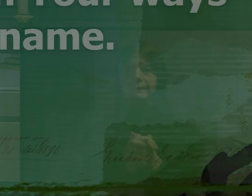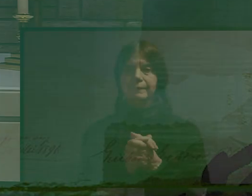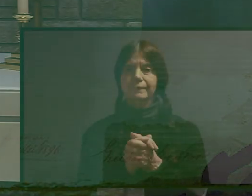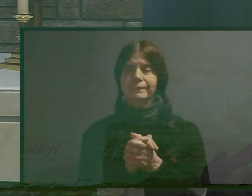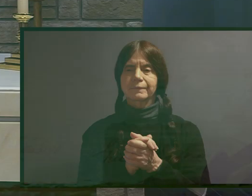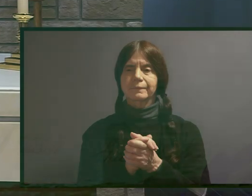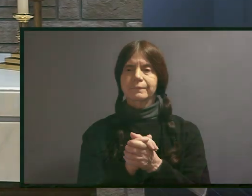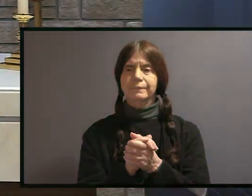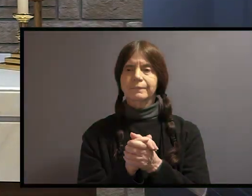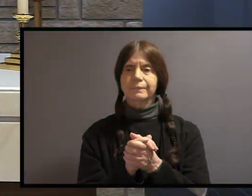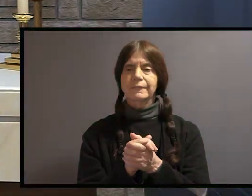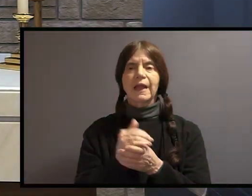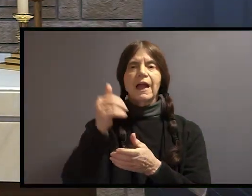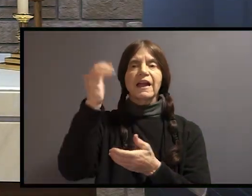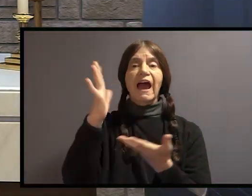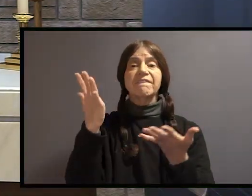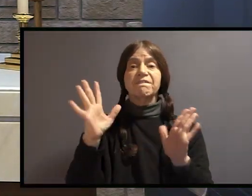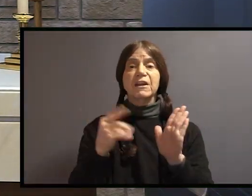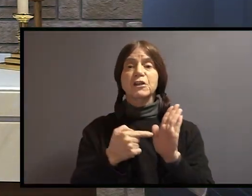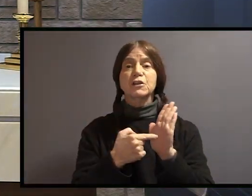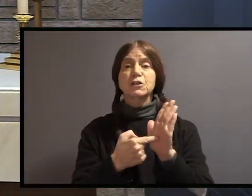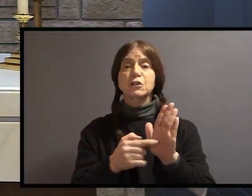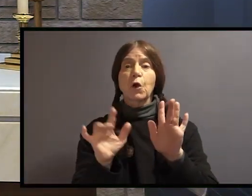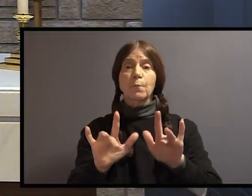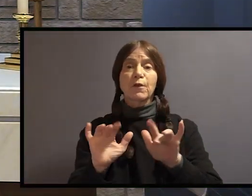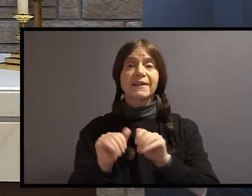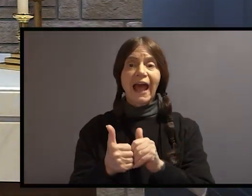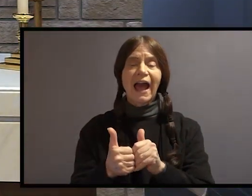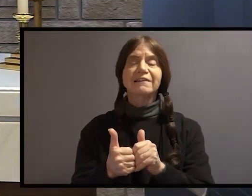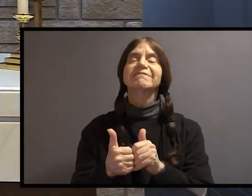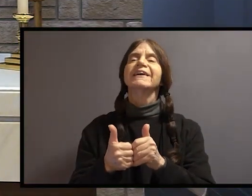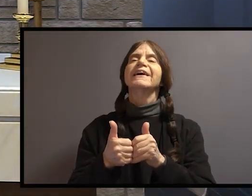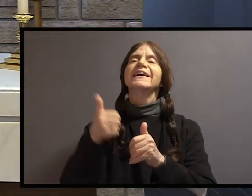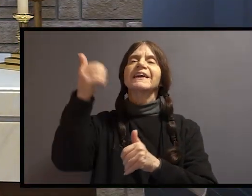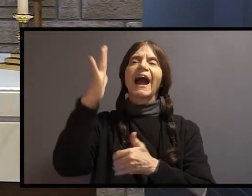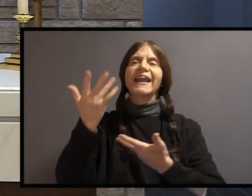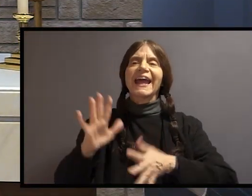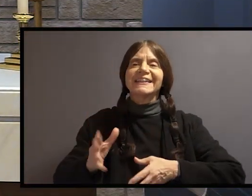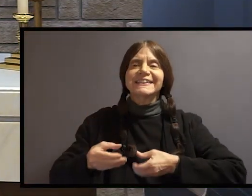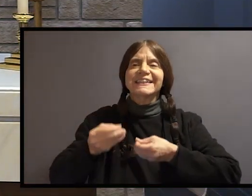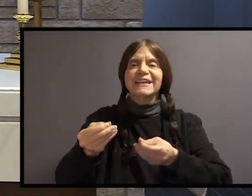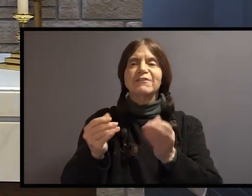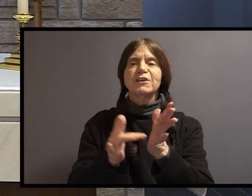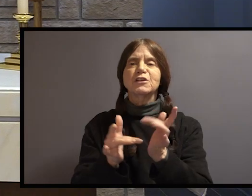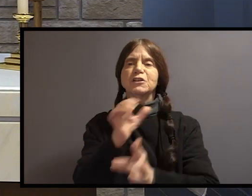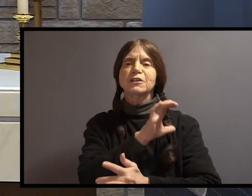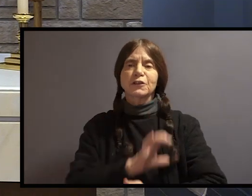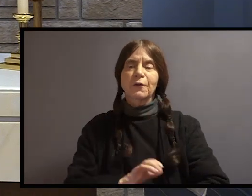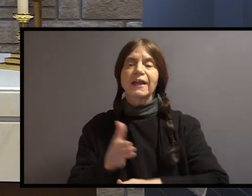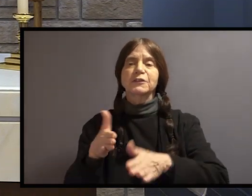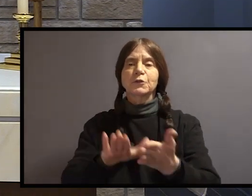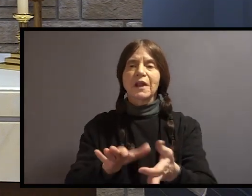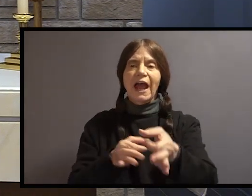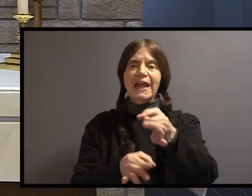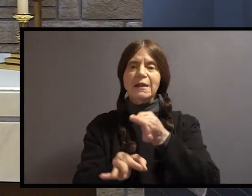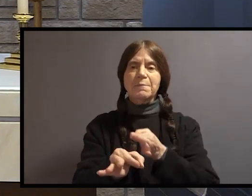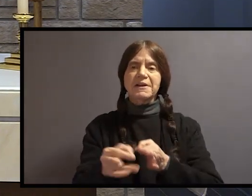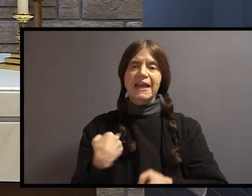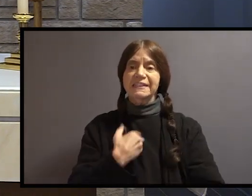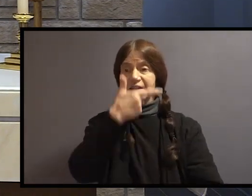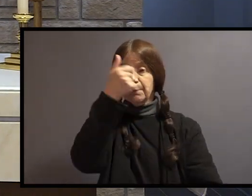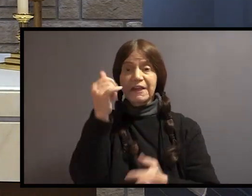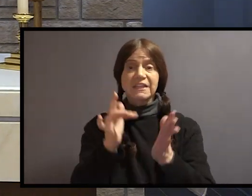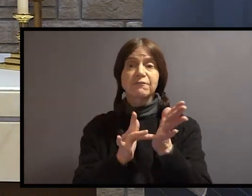Amen. In the mercy of Almighty God, Jesus Christ was given to die for us. And for his